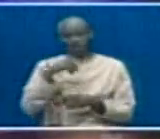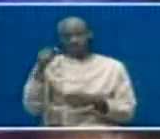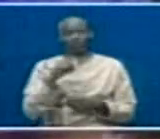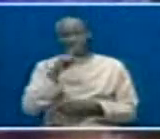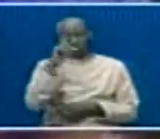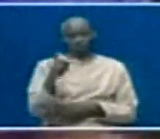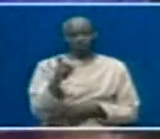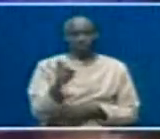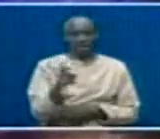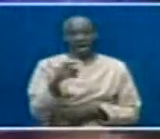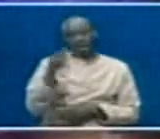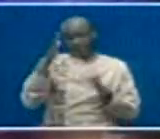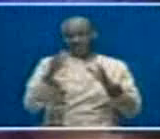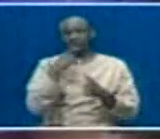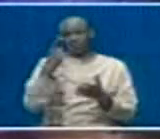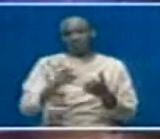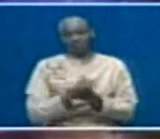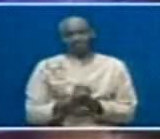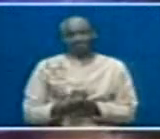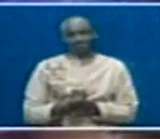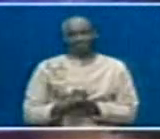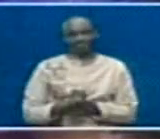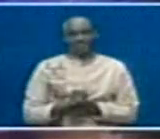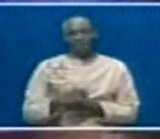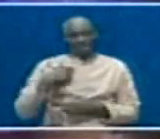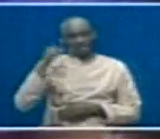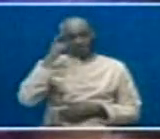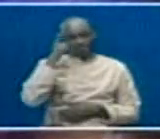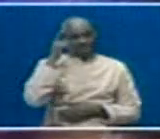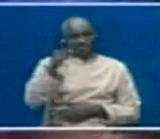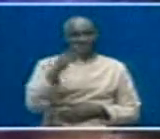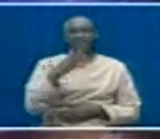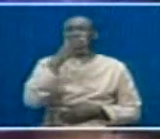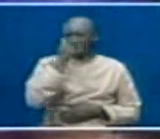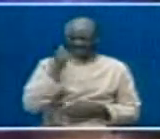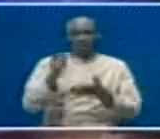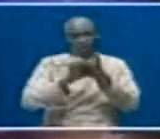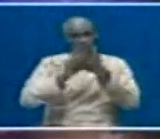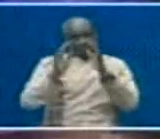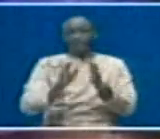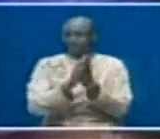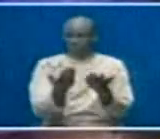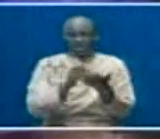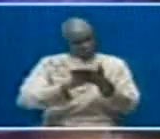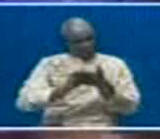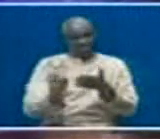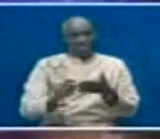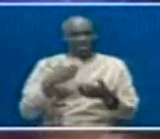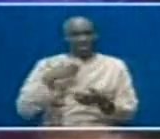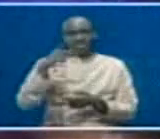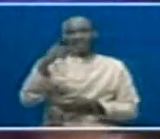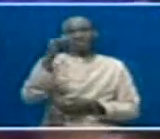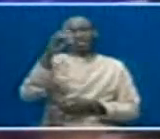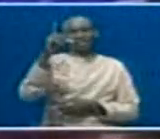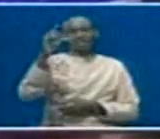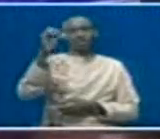question, Bernard Abuga says, I remember him as the best author, especially his play, Kilio Cha